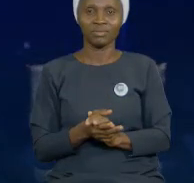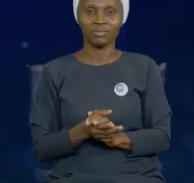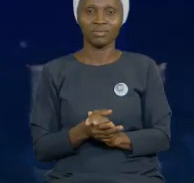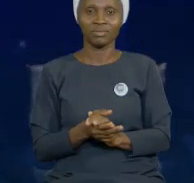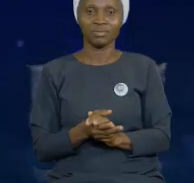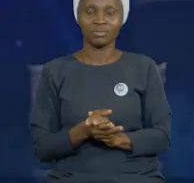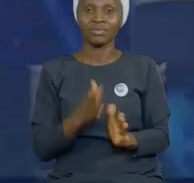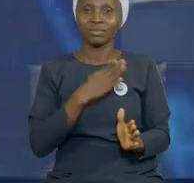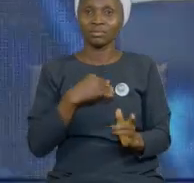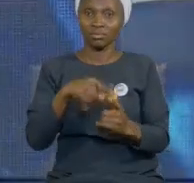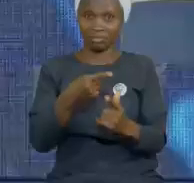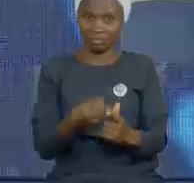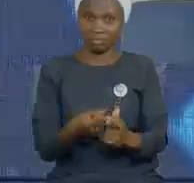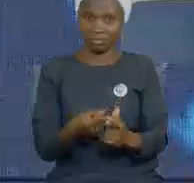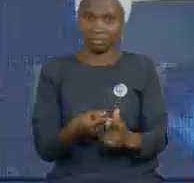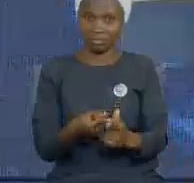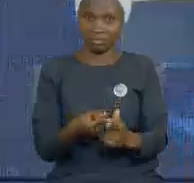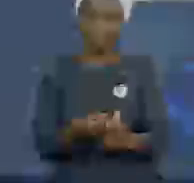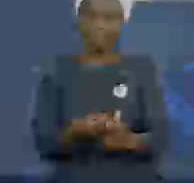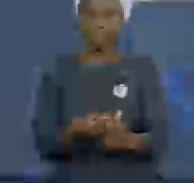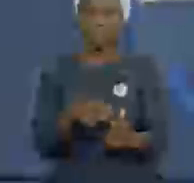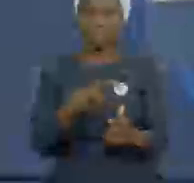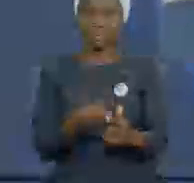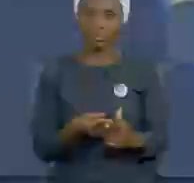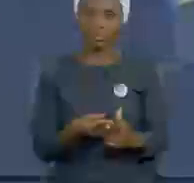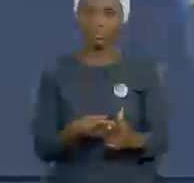And then hypertension has come.